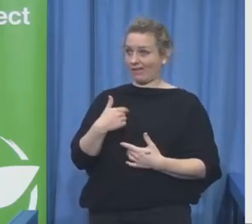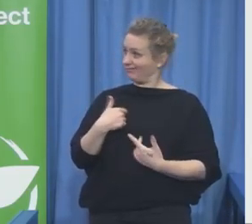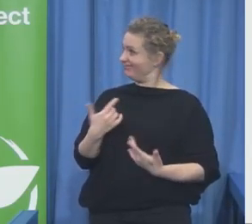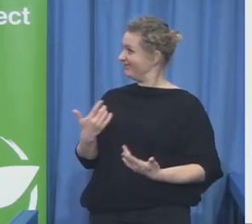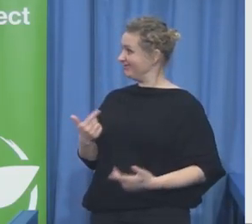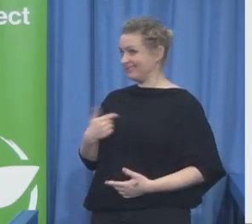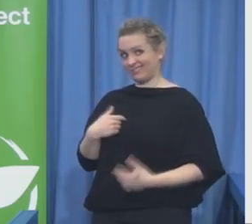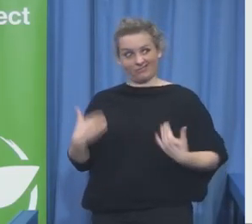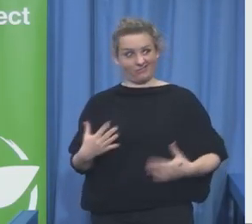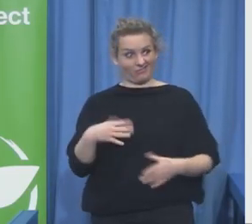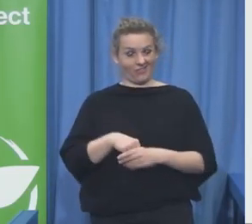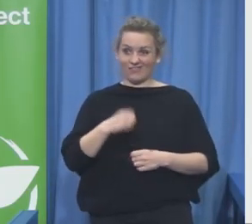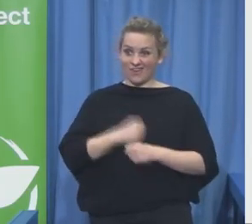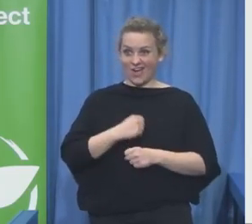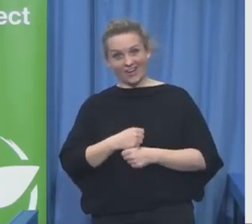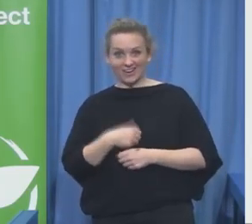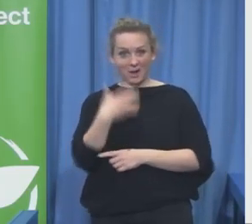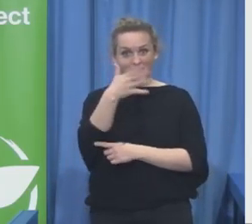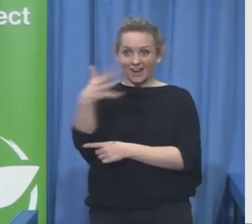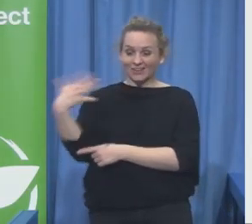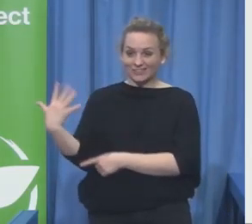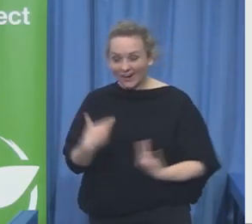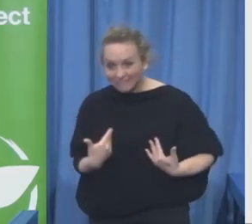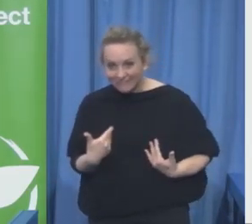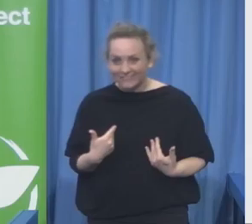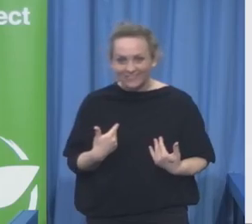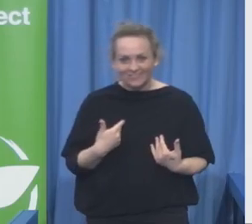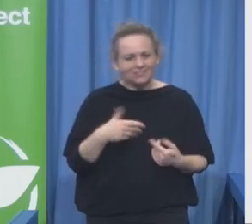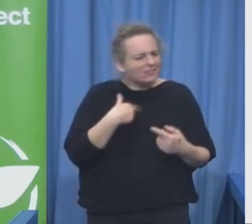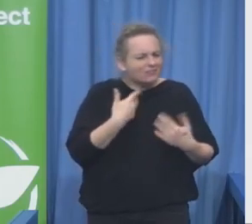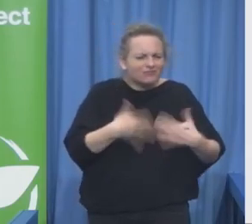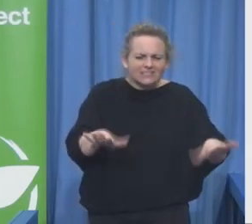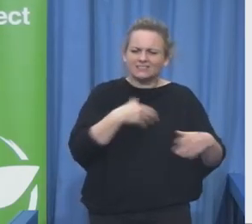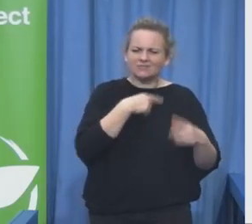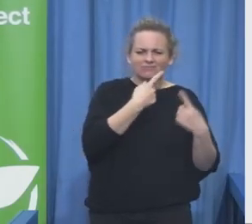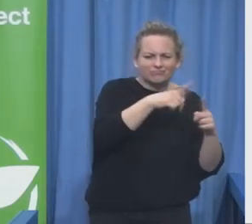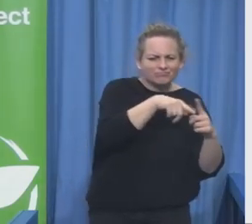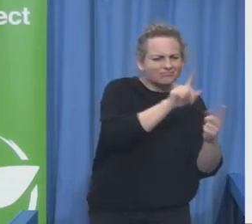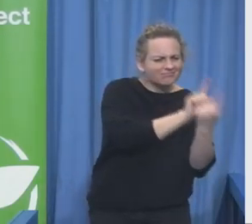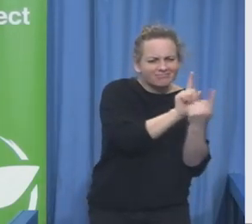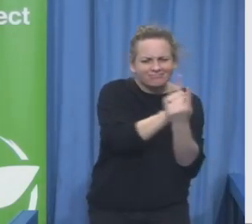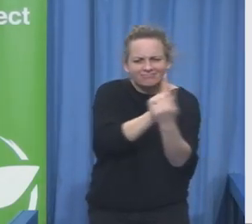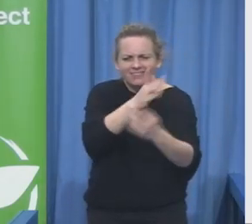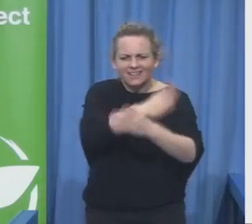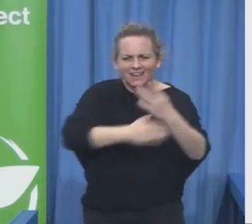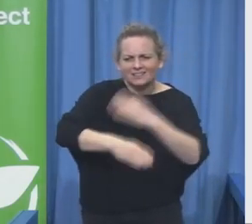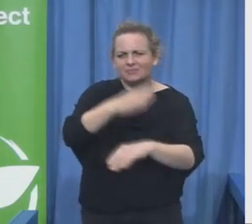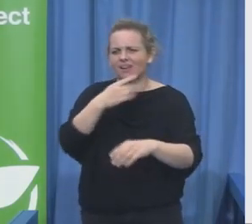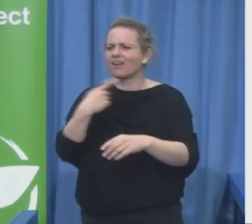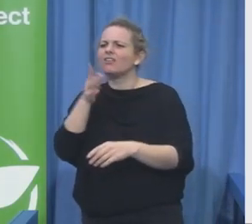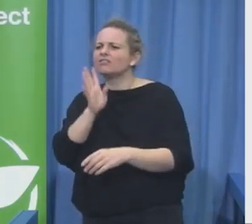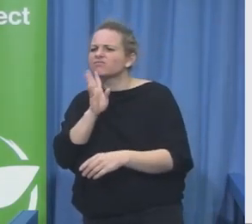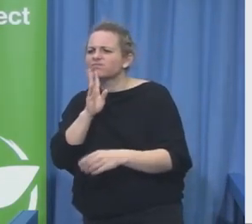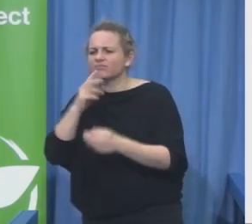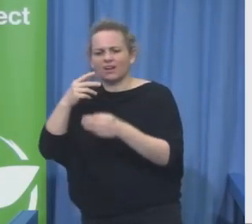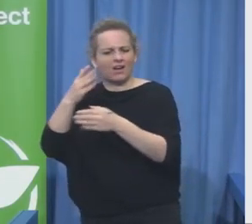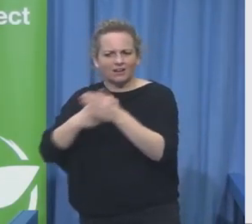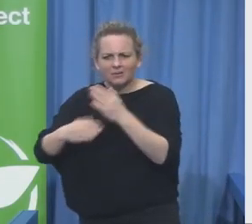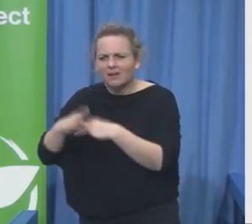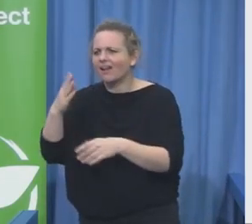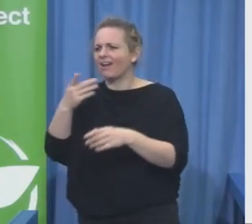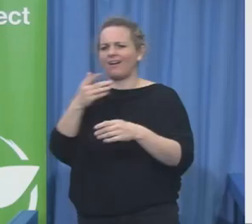physical disability, speech disabilities, and learning disabilities. In October last year, I joined Microsoft